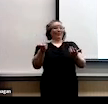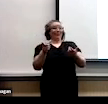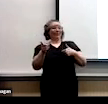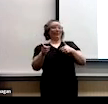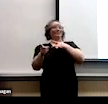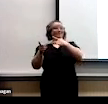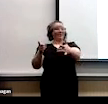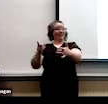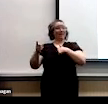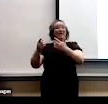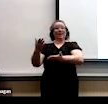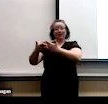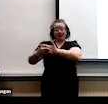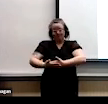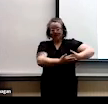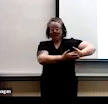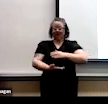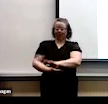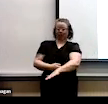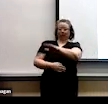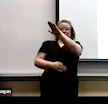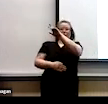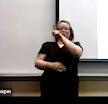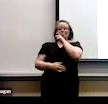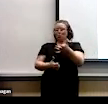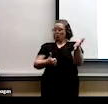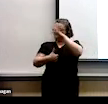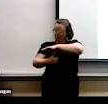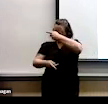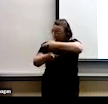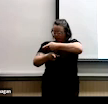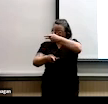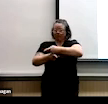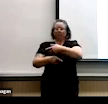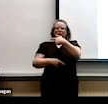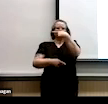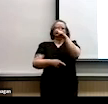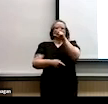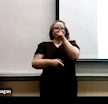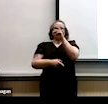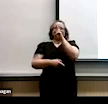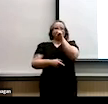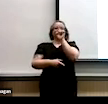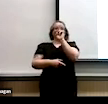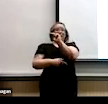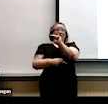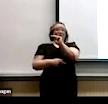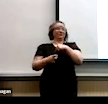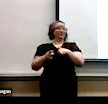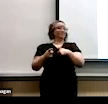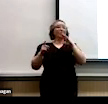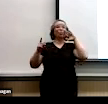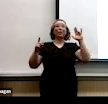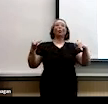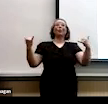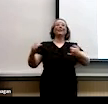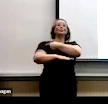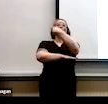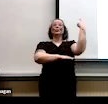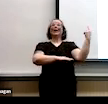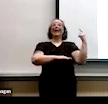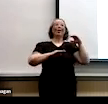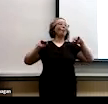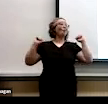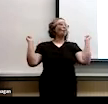unfortunately. And too often these patients are simply discharged from specialty care with the sort of blind expectation or hope